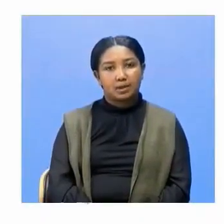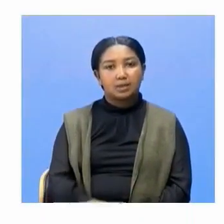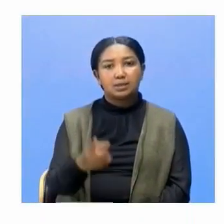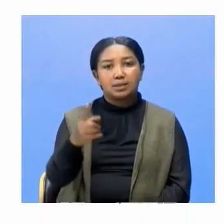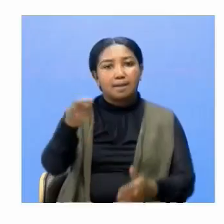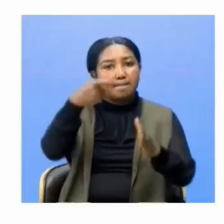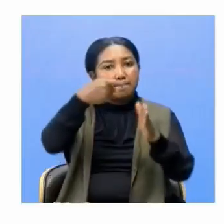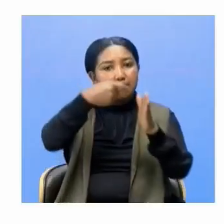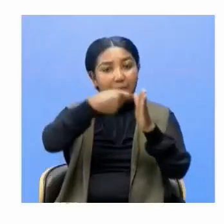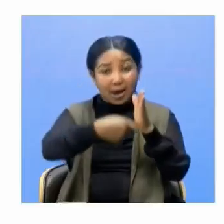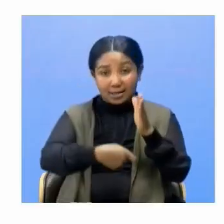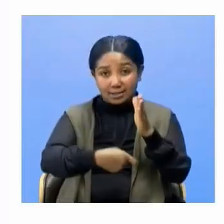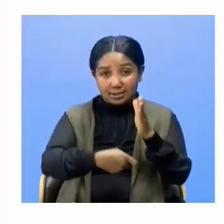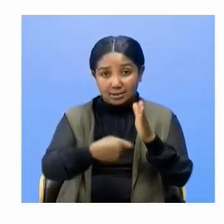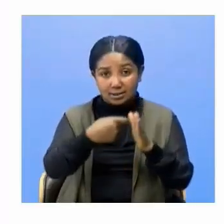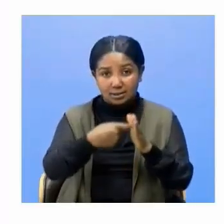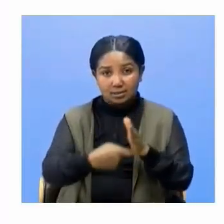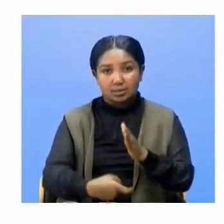price